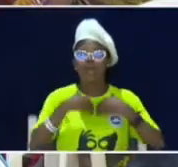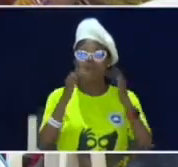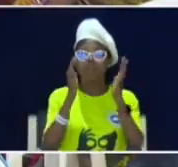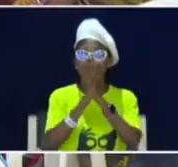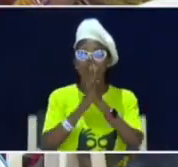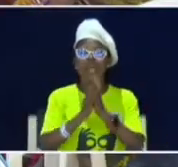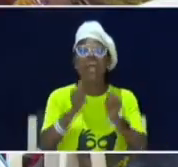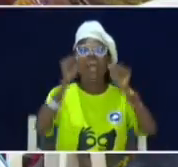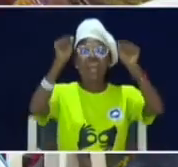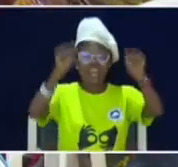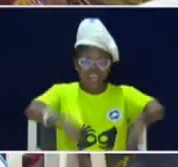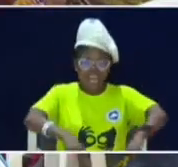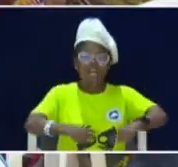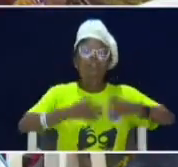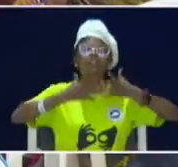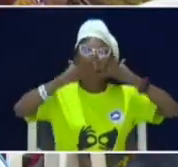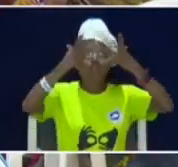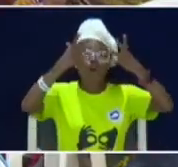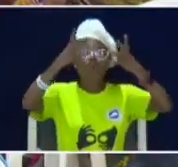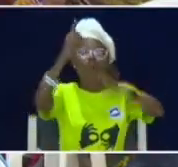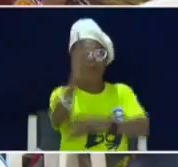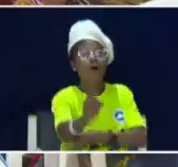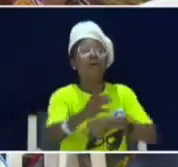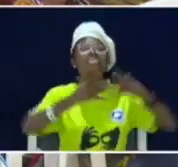somebody shout hallelujah?